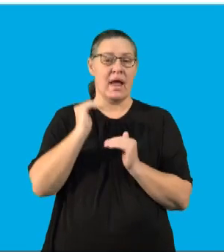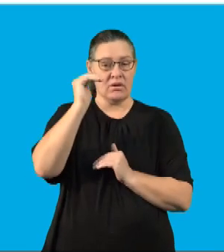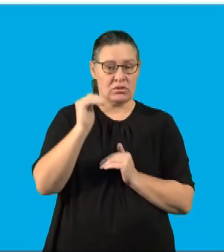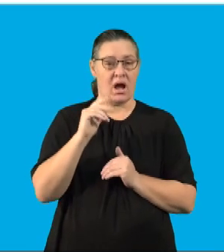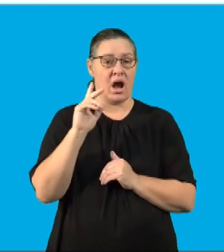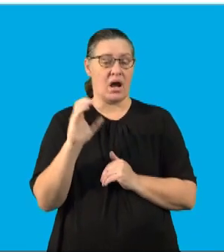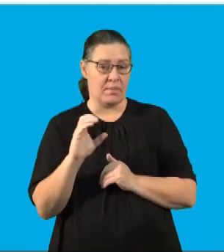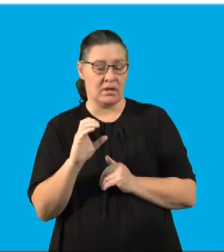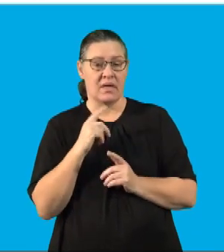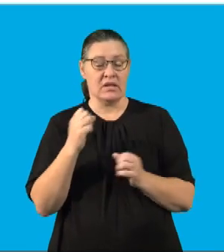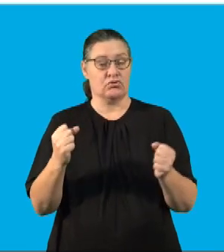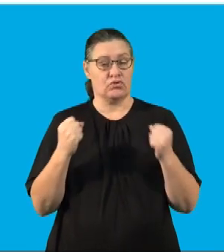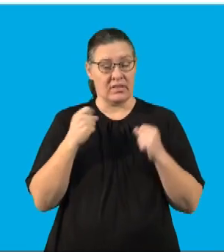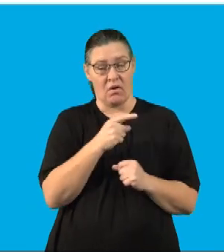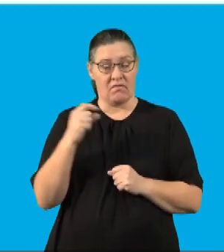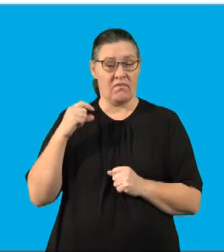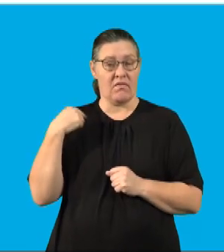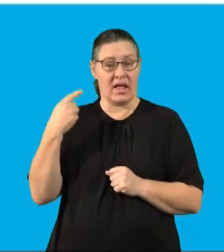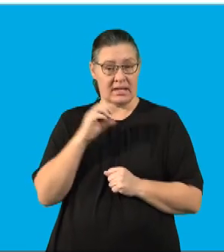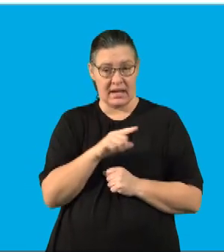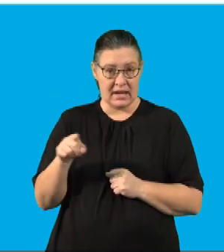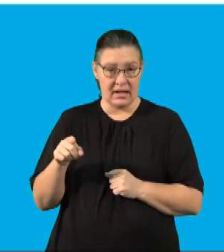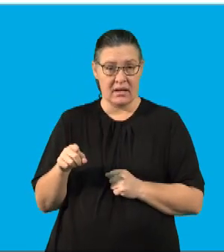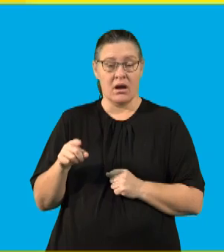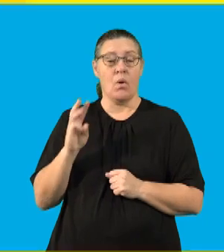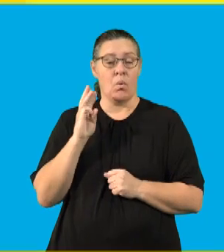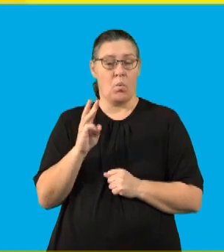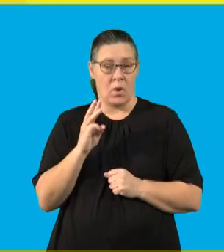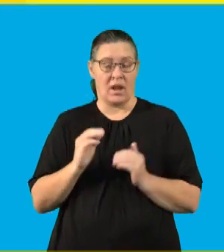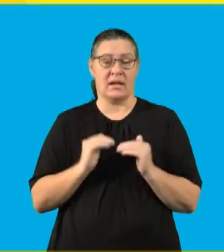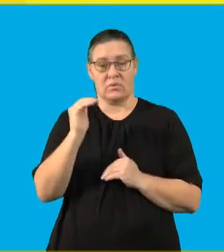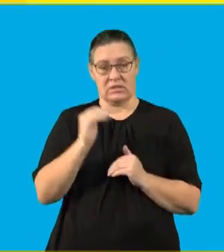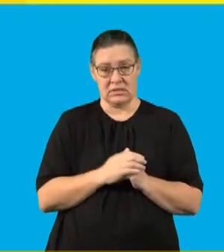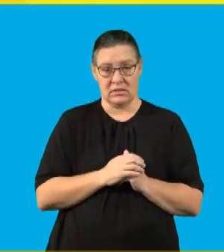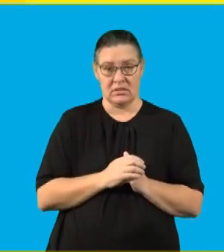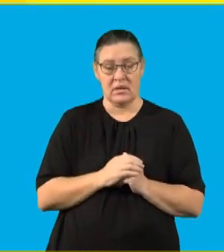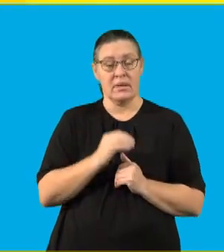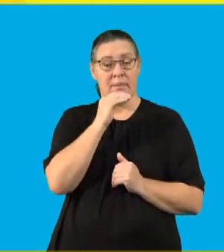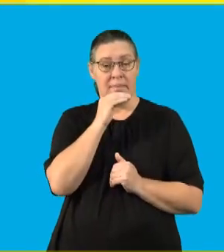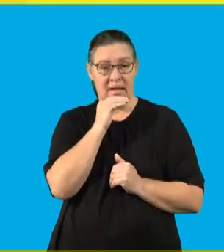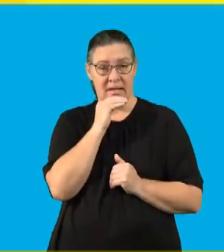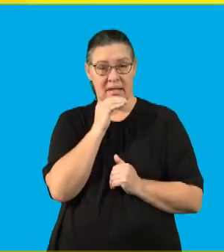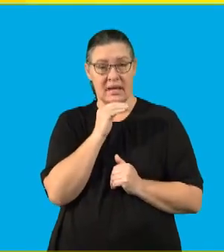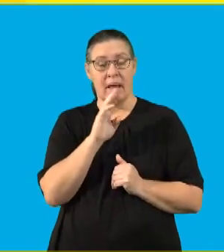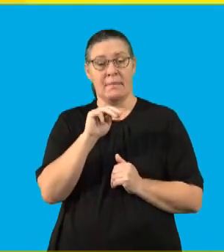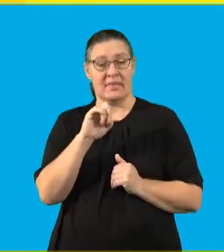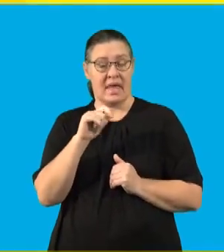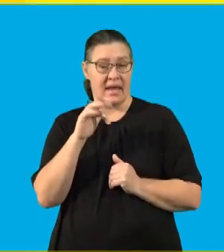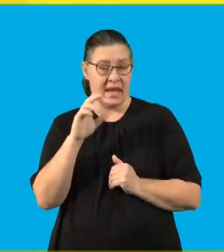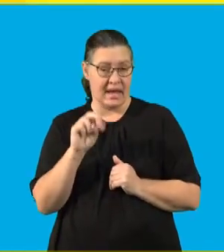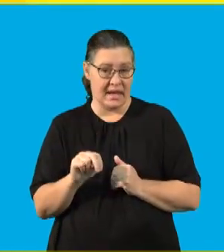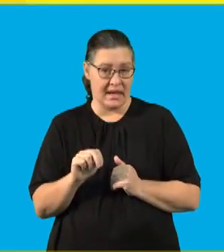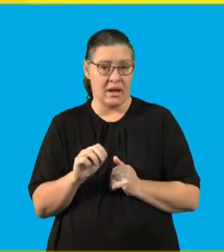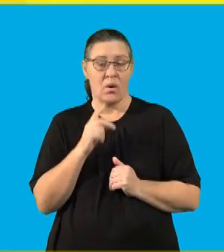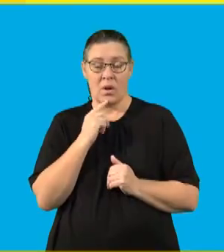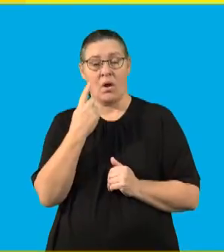we increase the number of carbons, the strength of those London forces is going to increase. So that means a methane